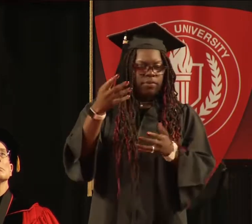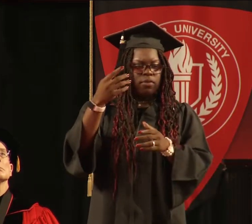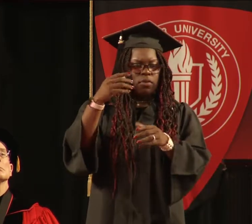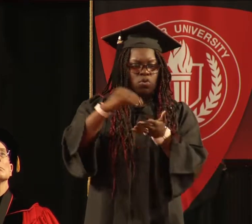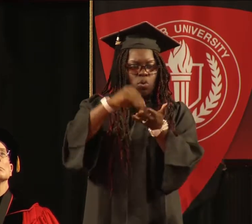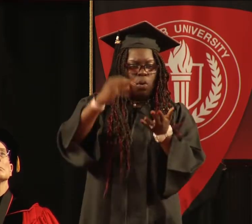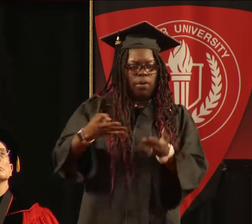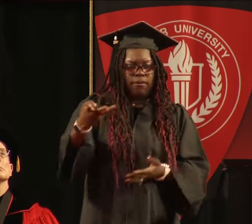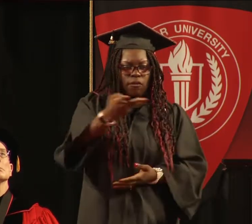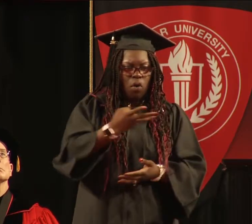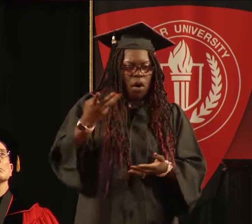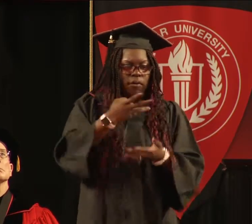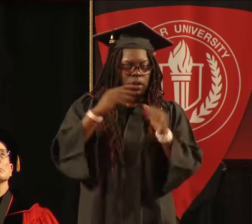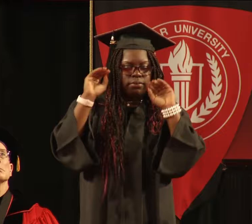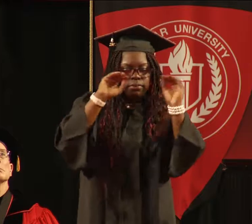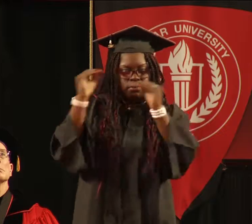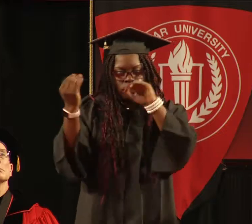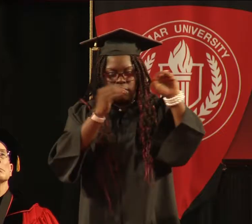I had not done before.